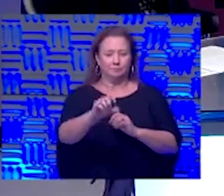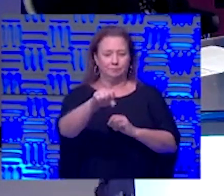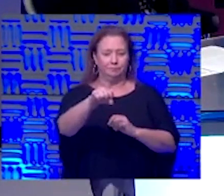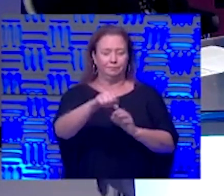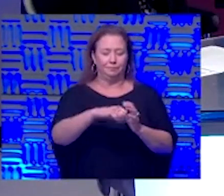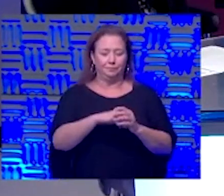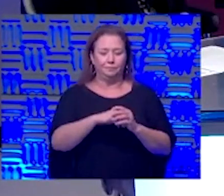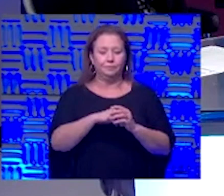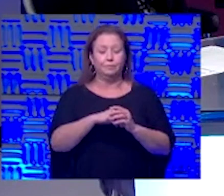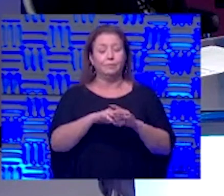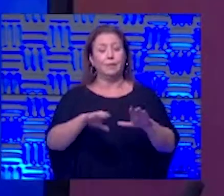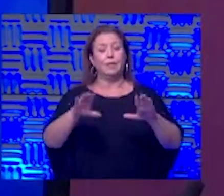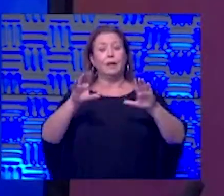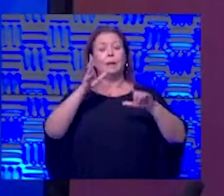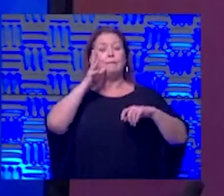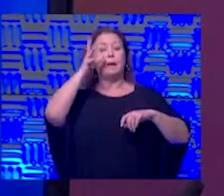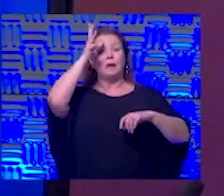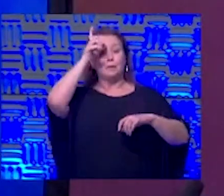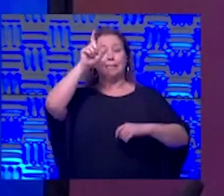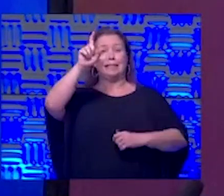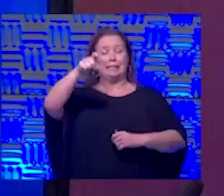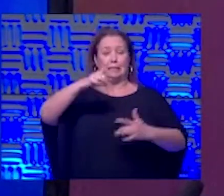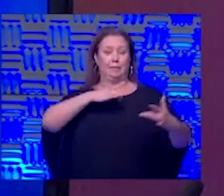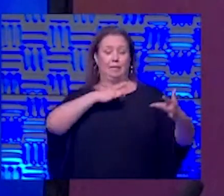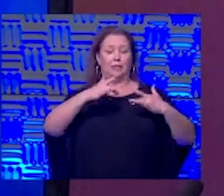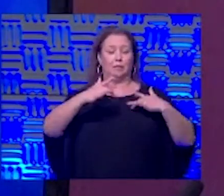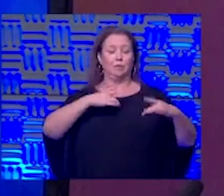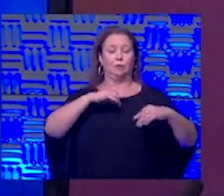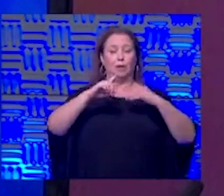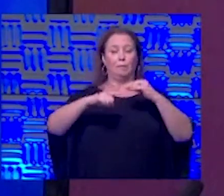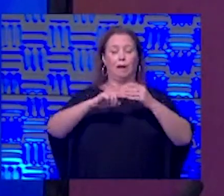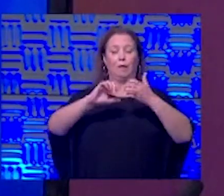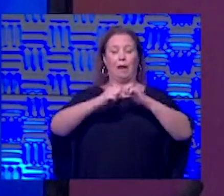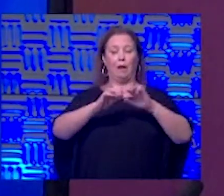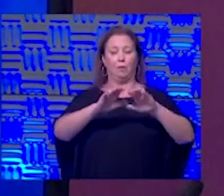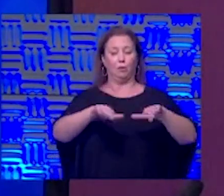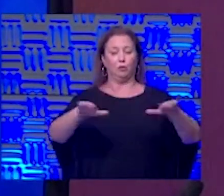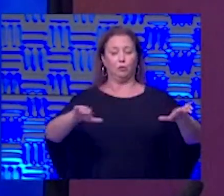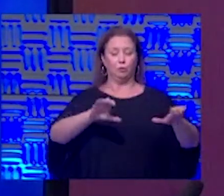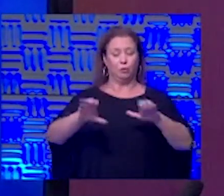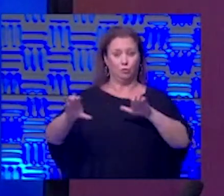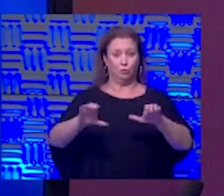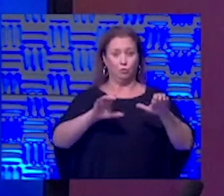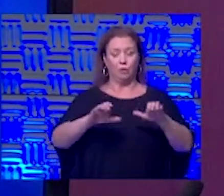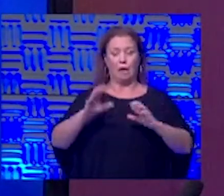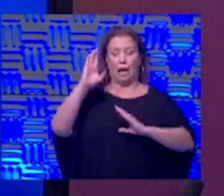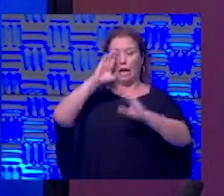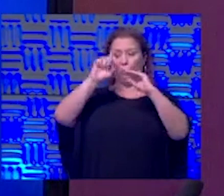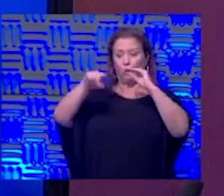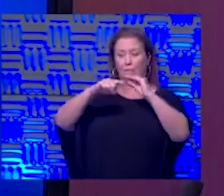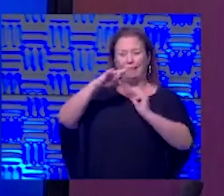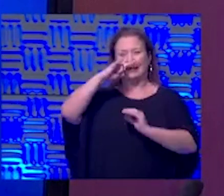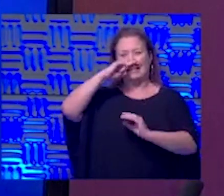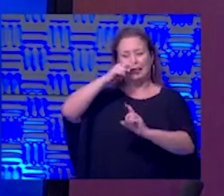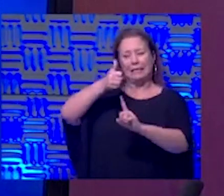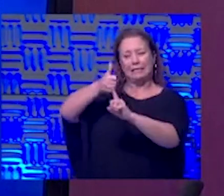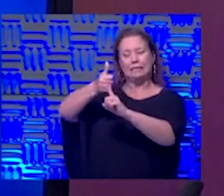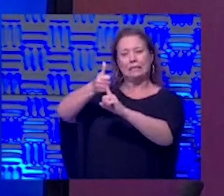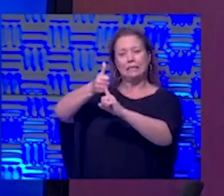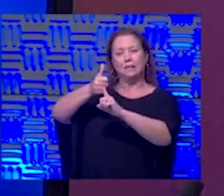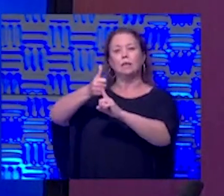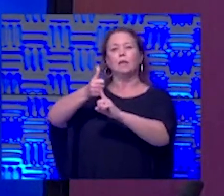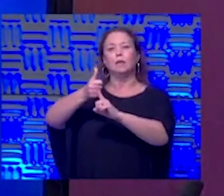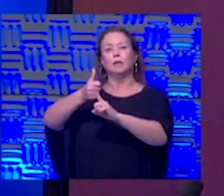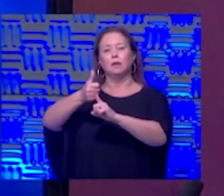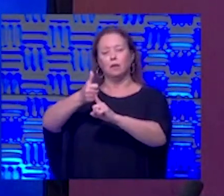and it's great, and parents should be most concerned about how their kids are doing. I worry as much about who those kids who probably